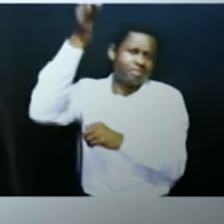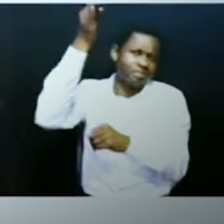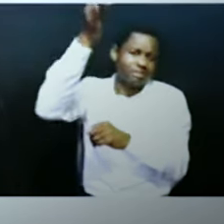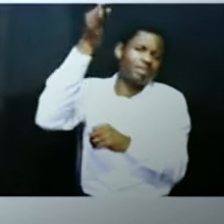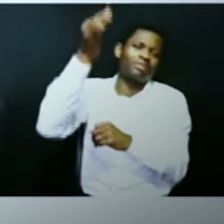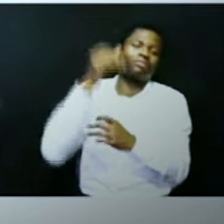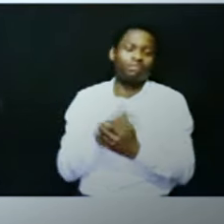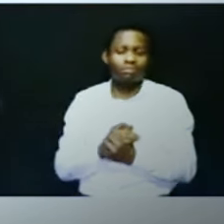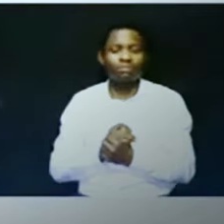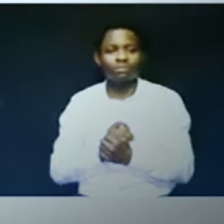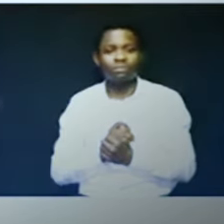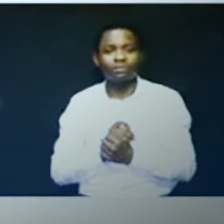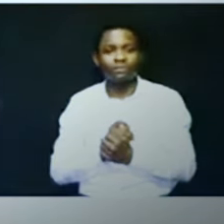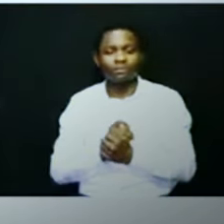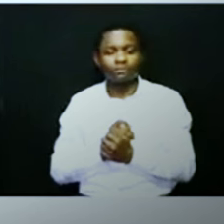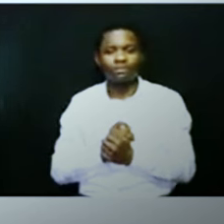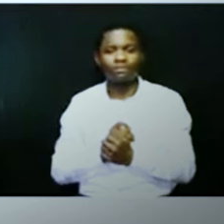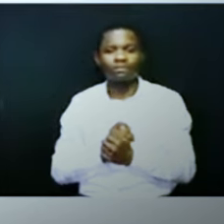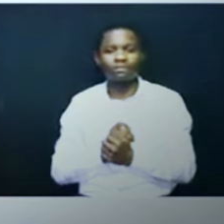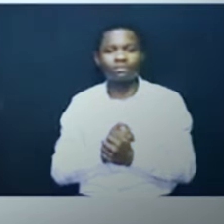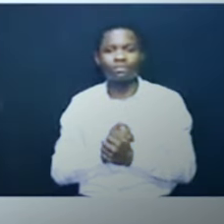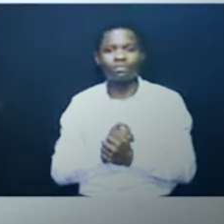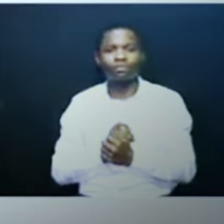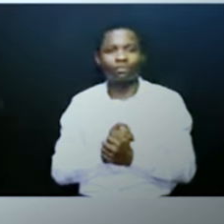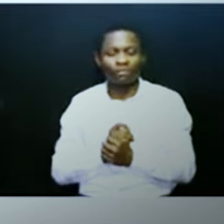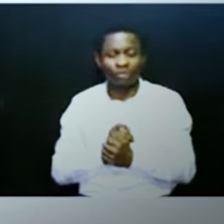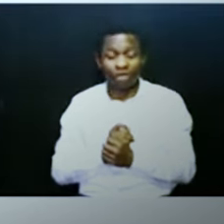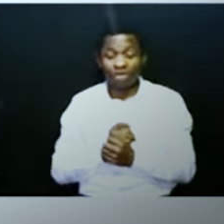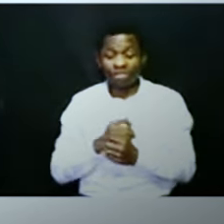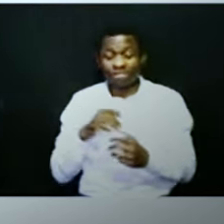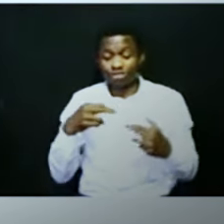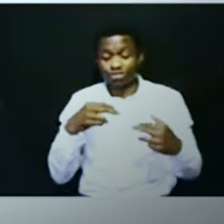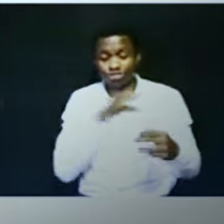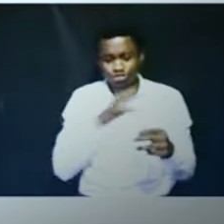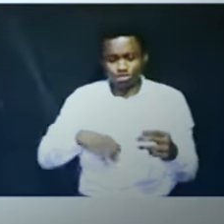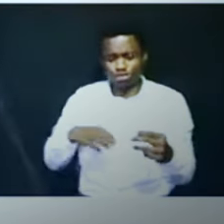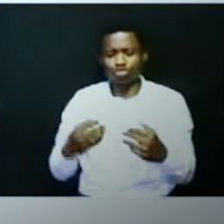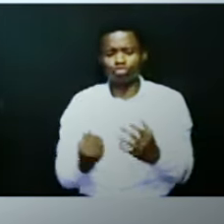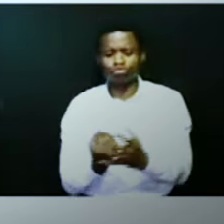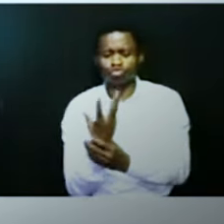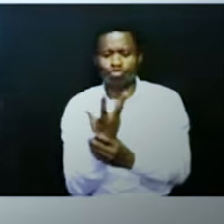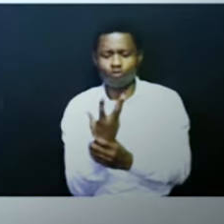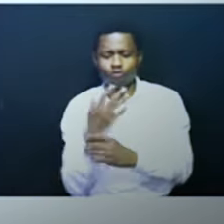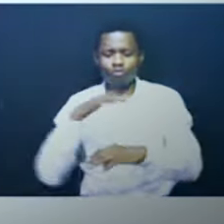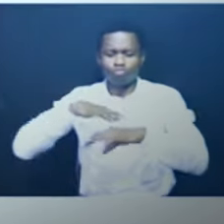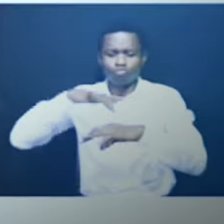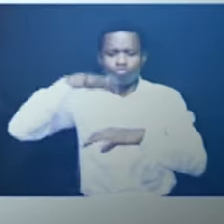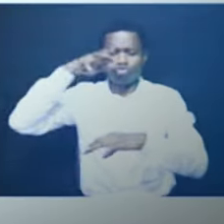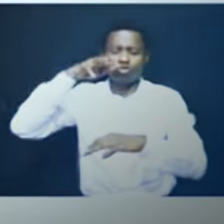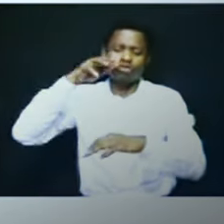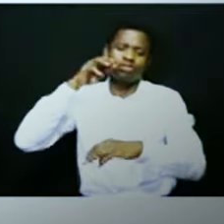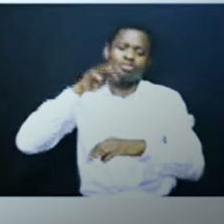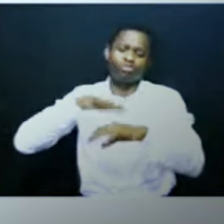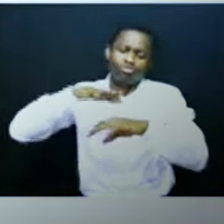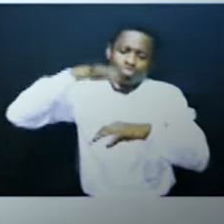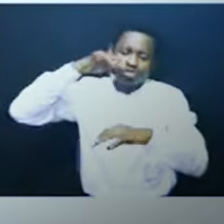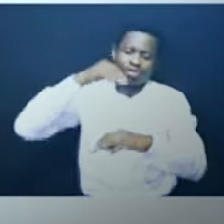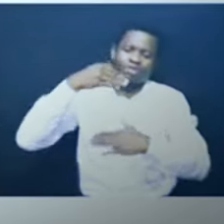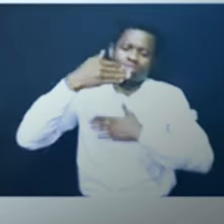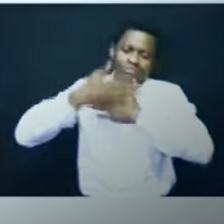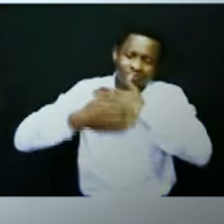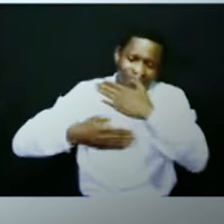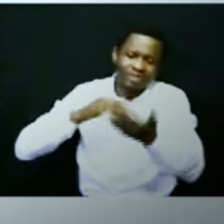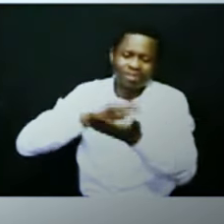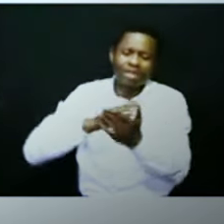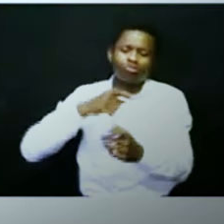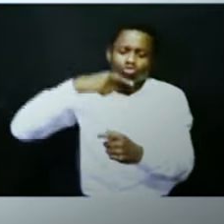se emfia eye papa no e wo wanim. It grows from glory to glory. Enyini fi adumu ekwa adumu. It gets sweeter and sweeter as the